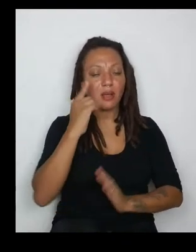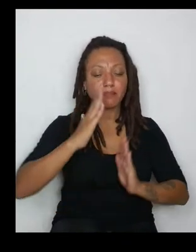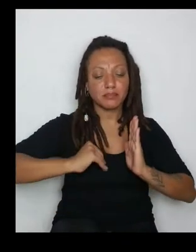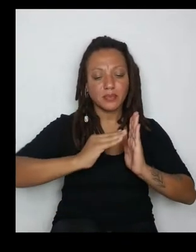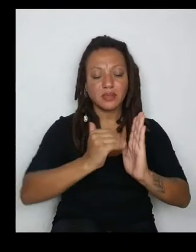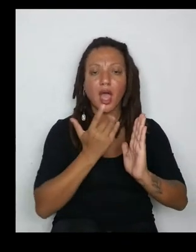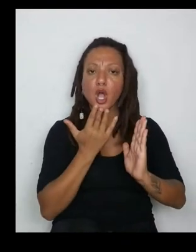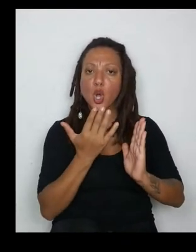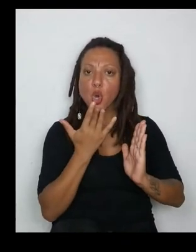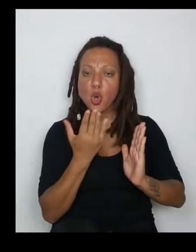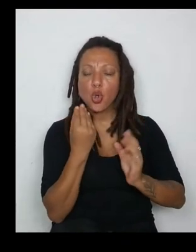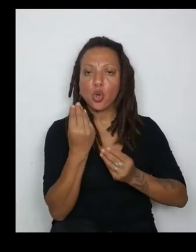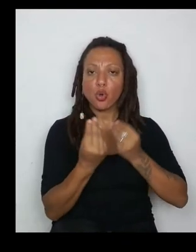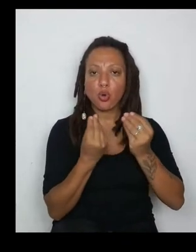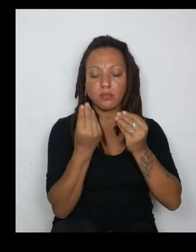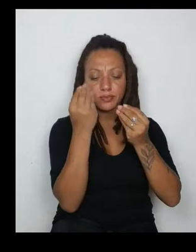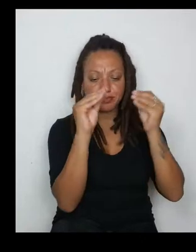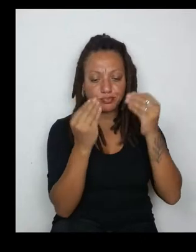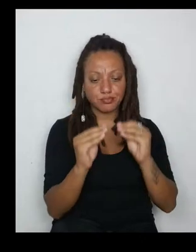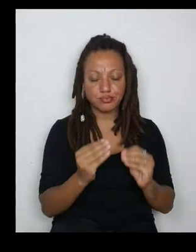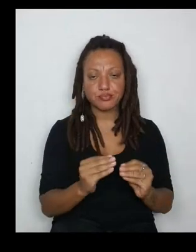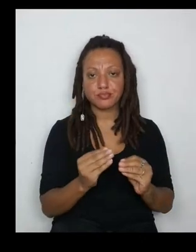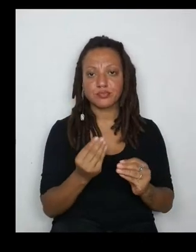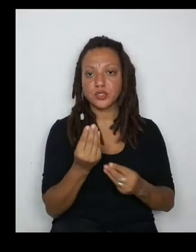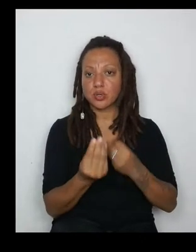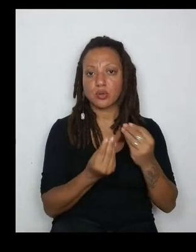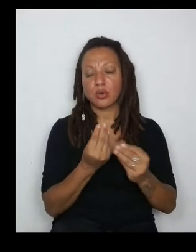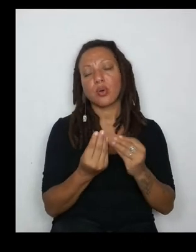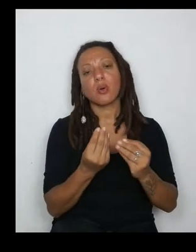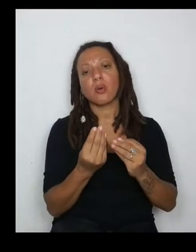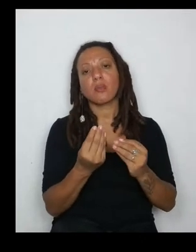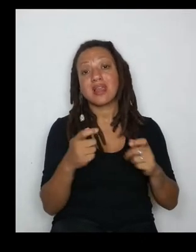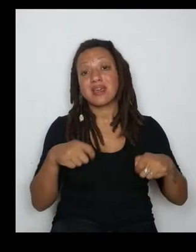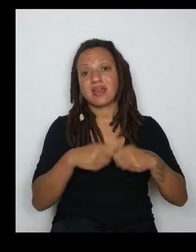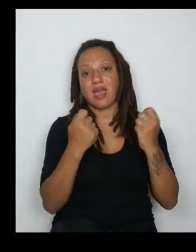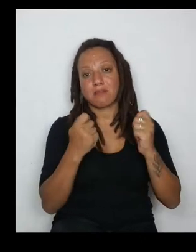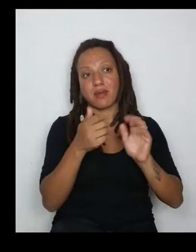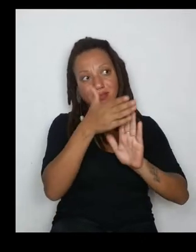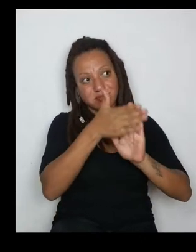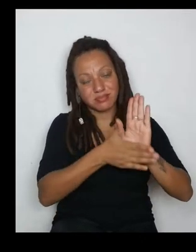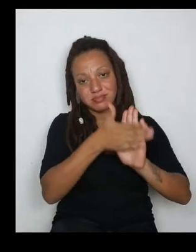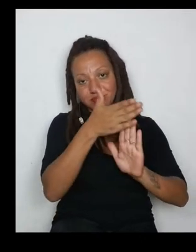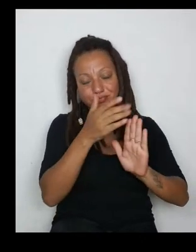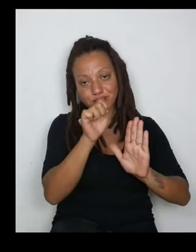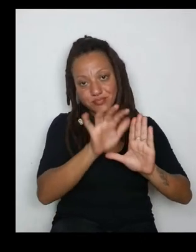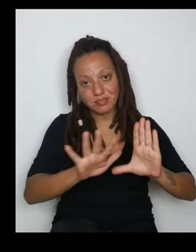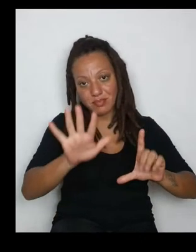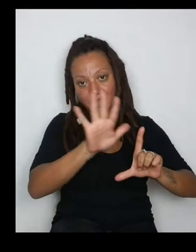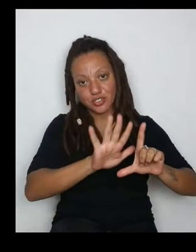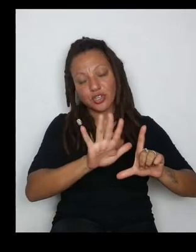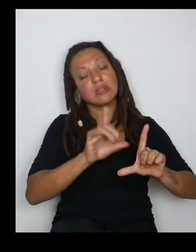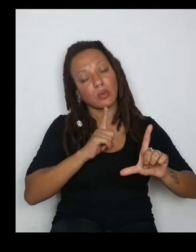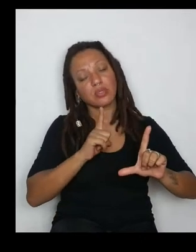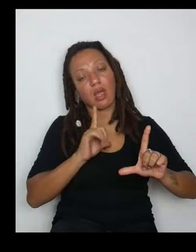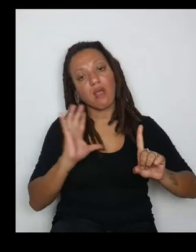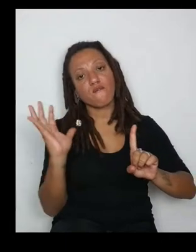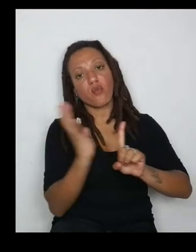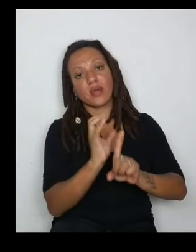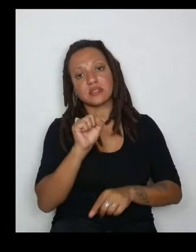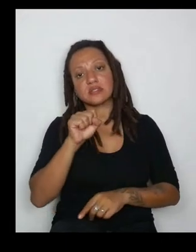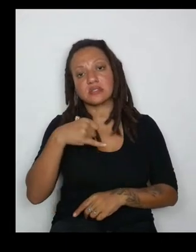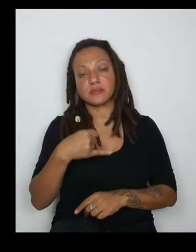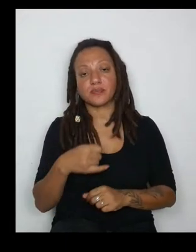that's an ongoing engagement for someone like story then you take someone like guy tillum south african photographer who's